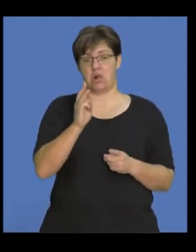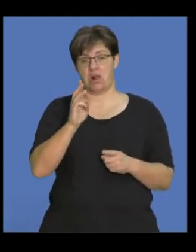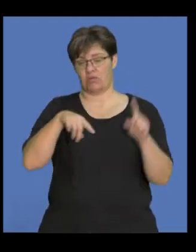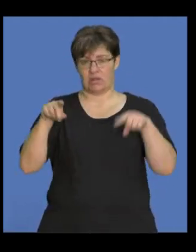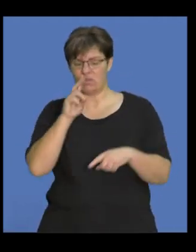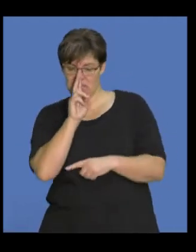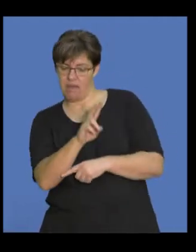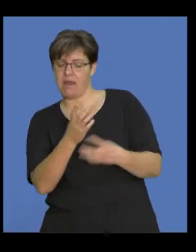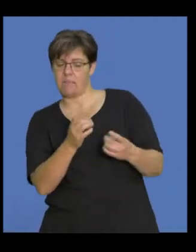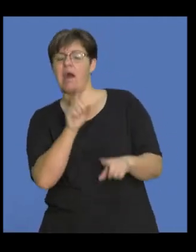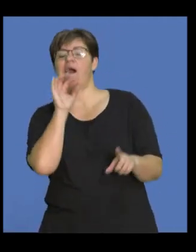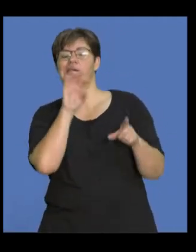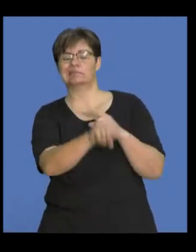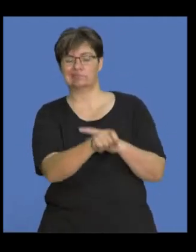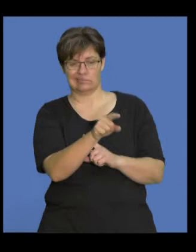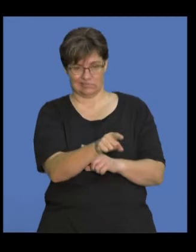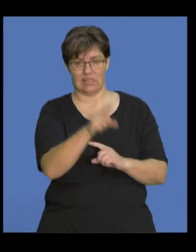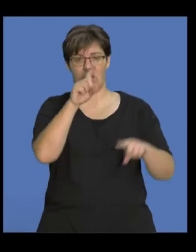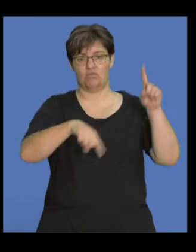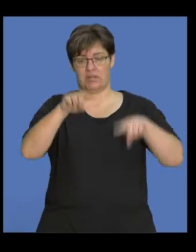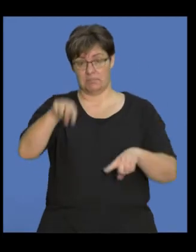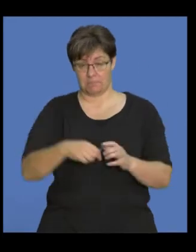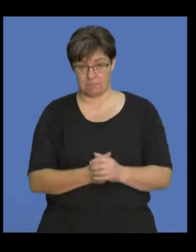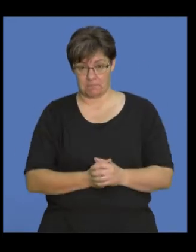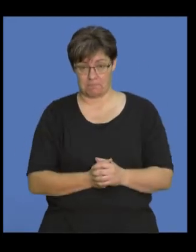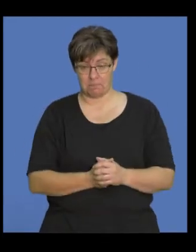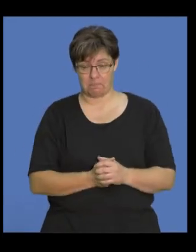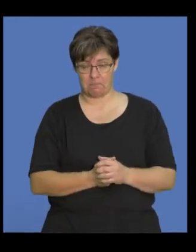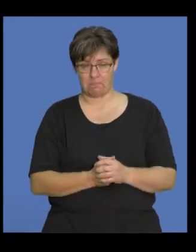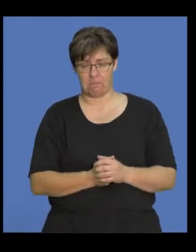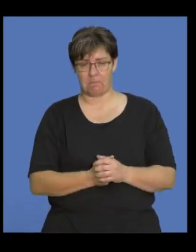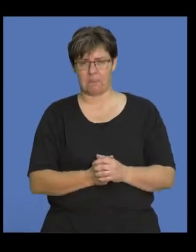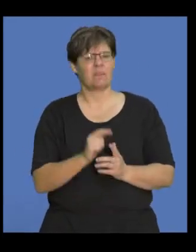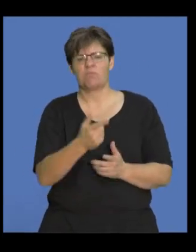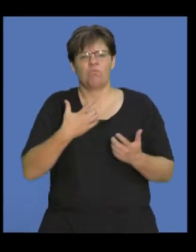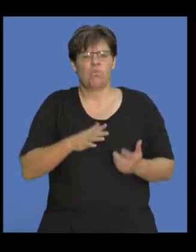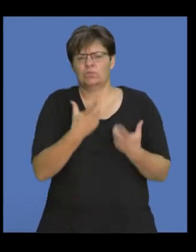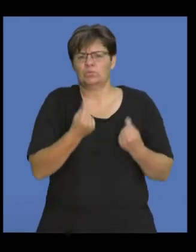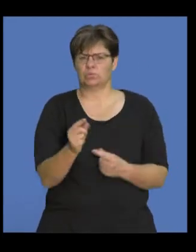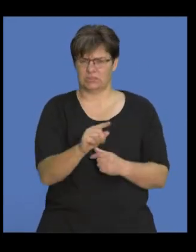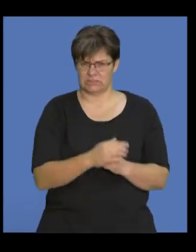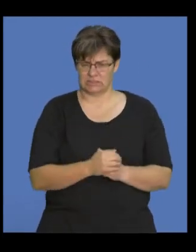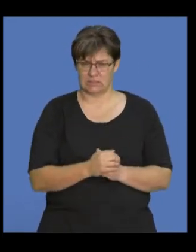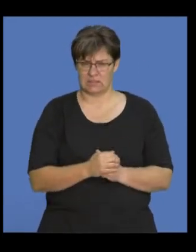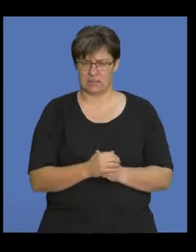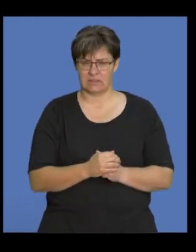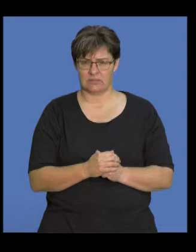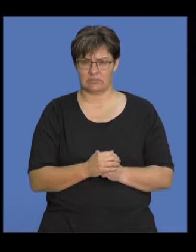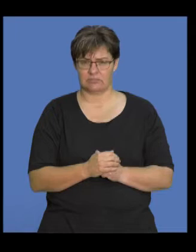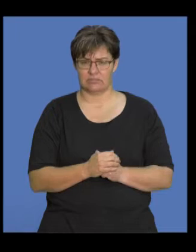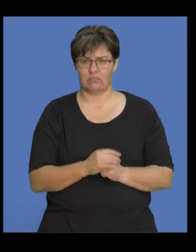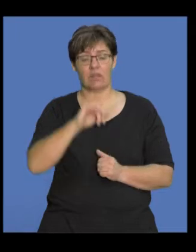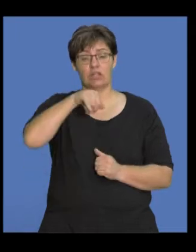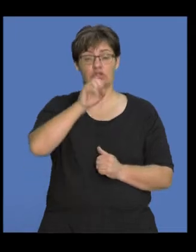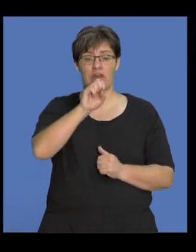with the numbers that it is a random growth. Now, what they want us to do is calculate how much Jenna will